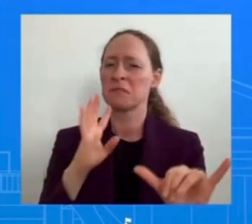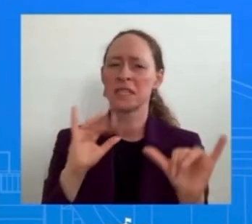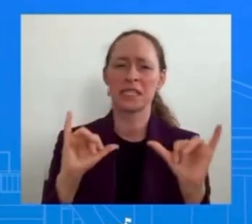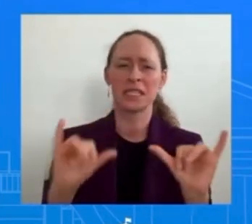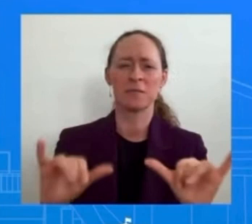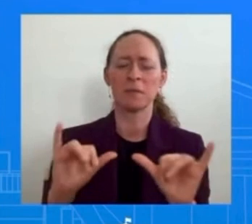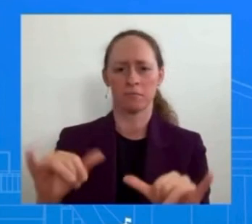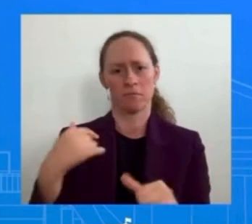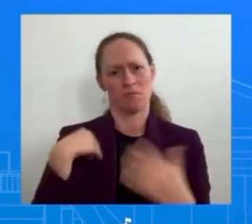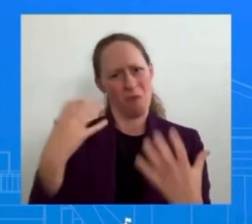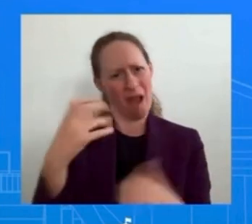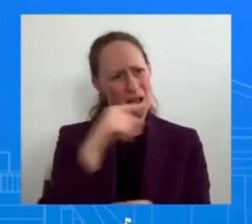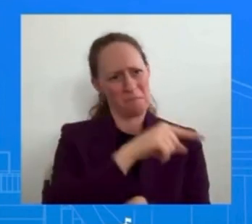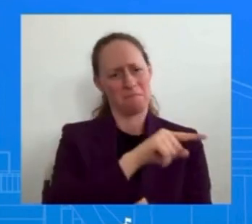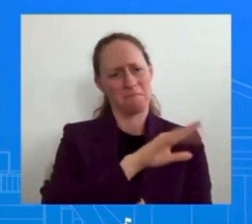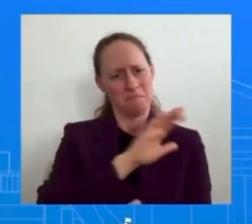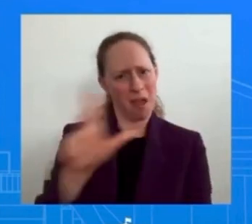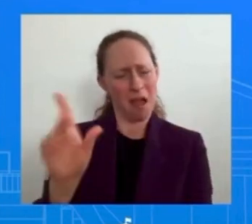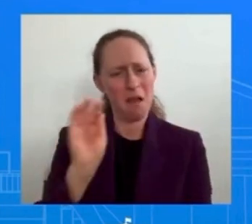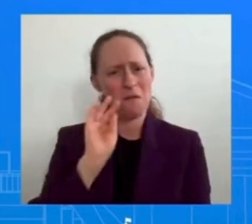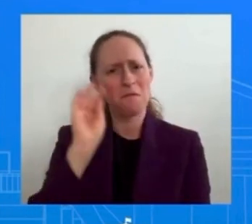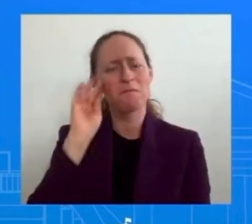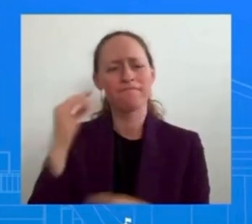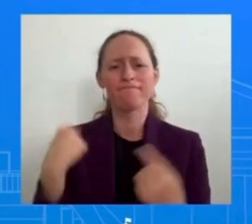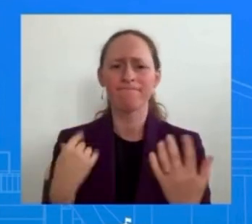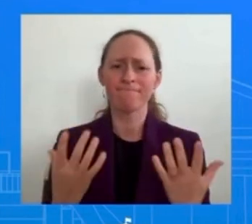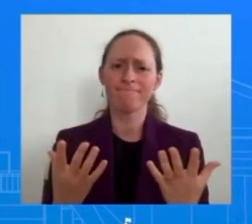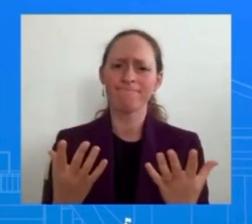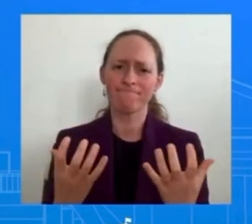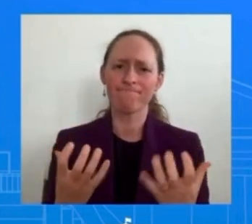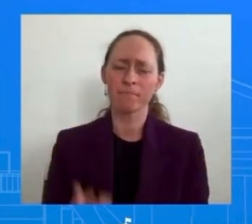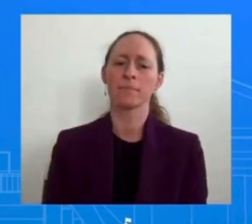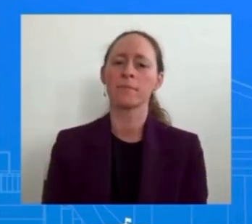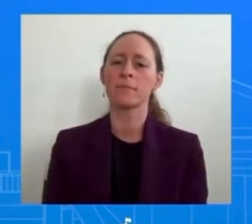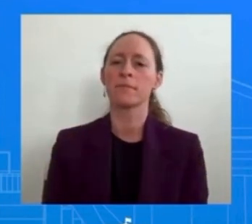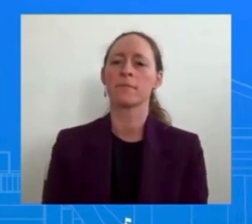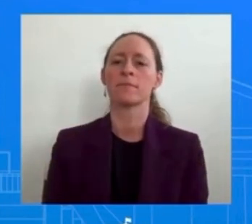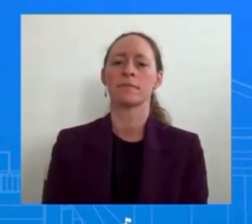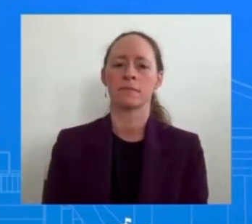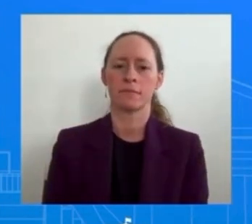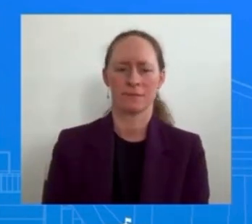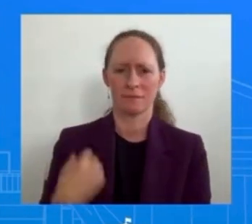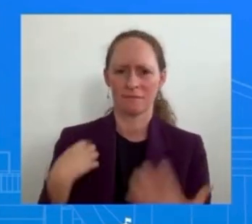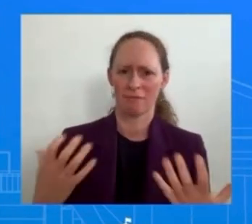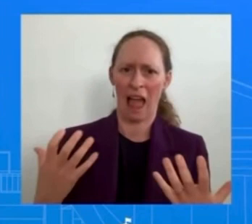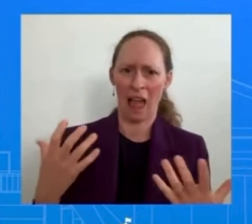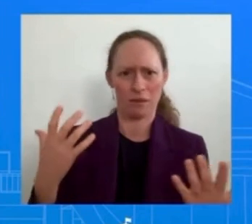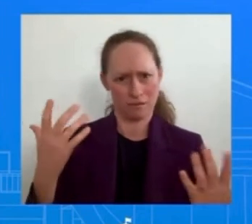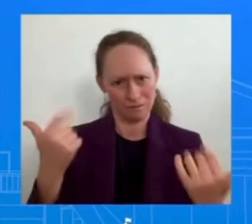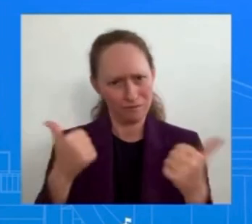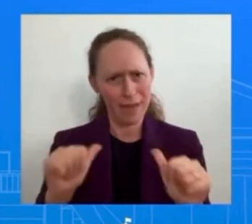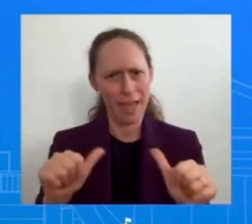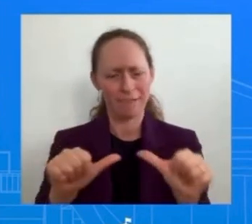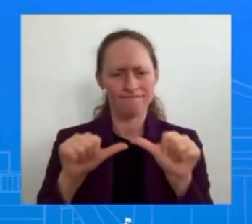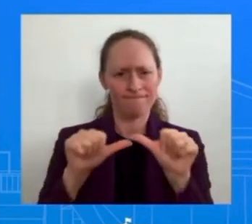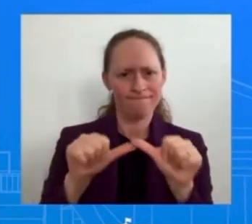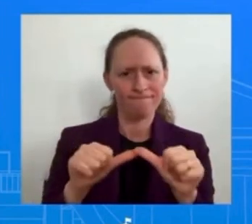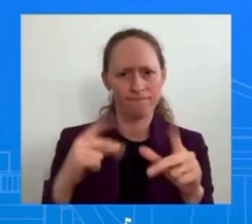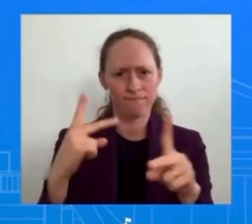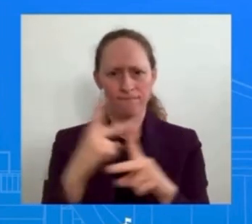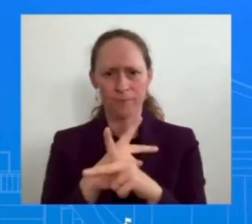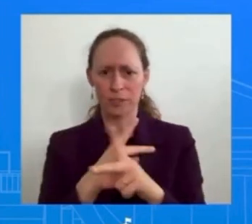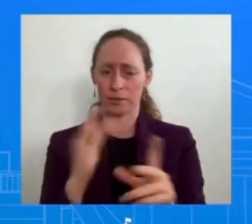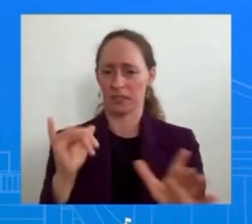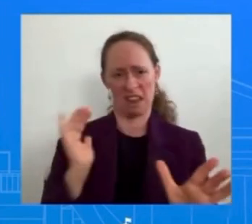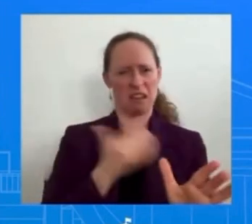We're going to make sure that we try to do this, work through all available channels to make that happen, and that is certainly our focus here. Okay. One